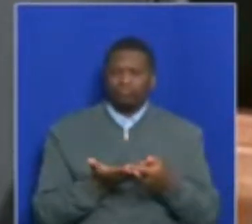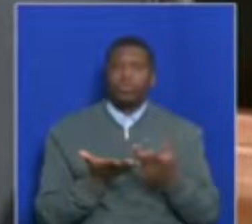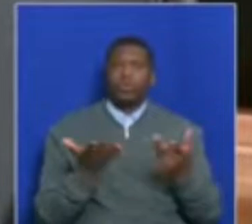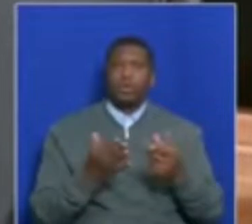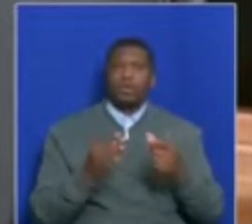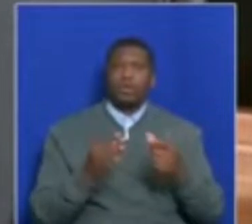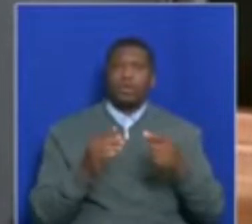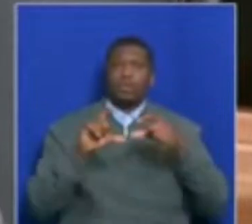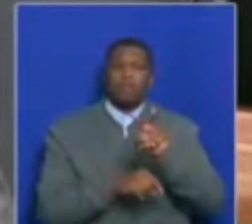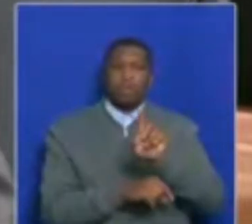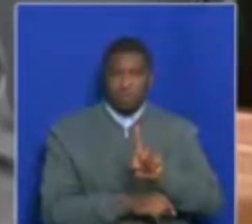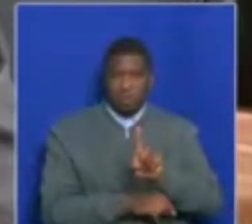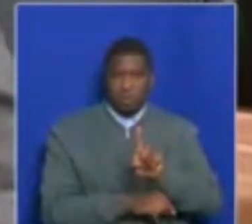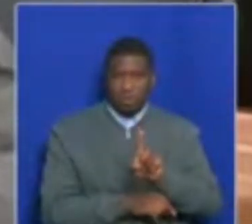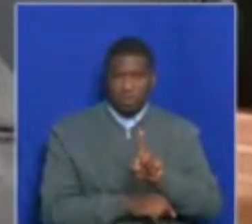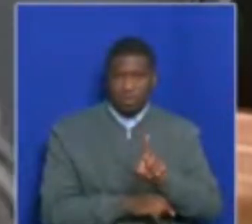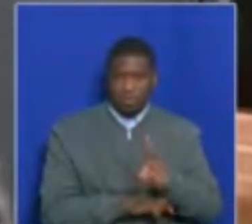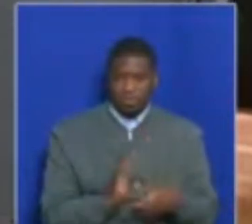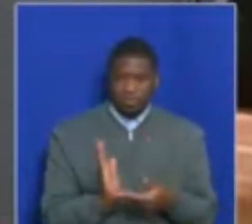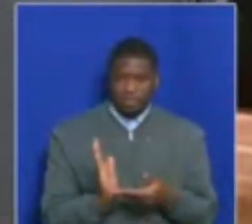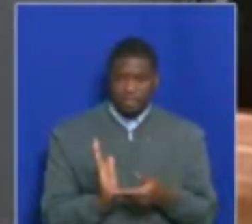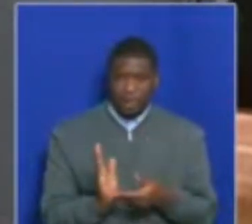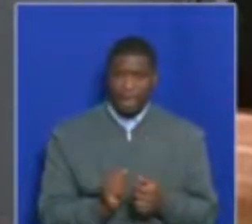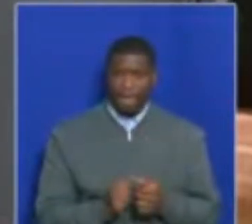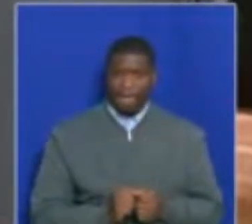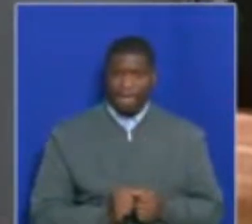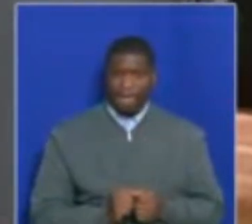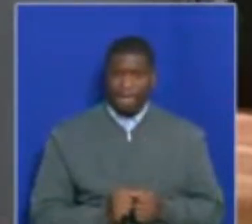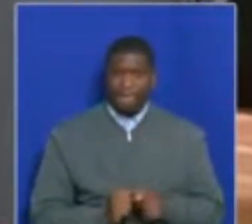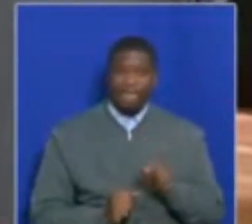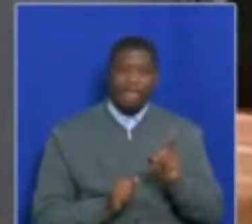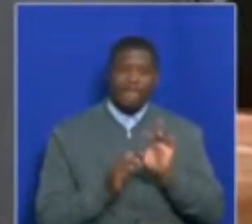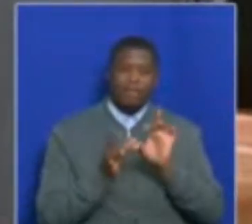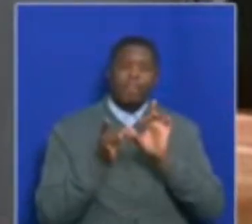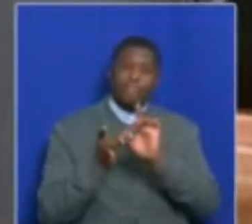that we're just discussing.